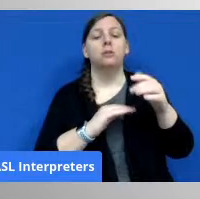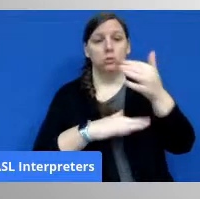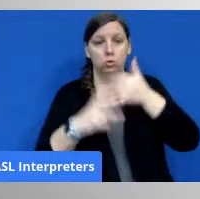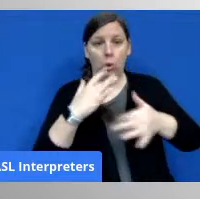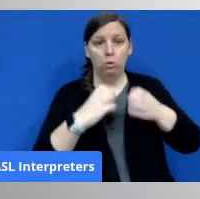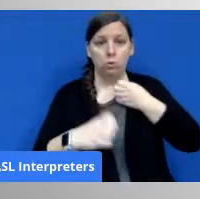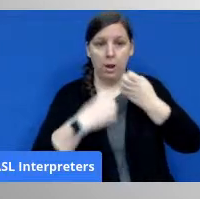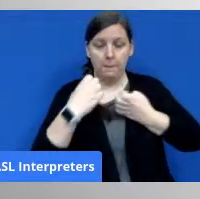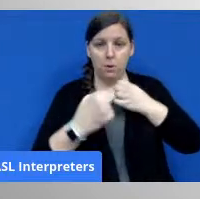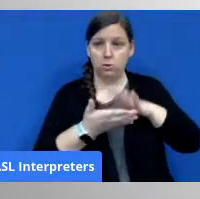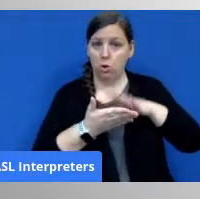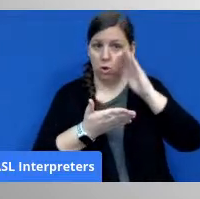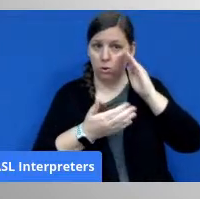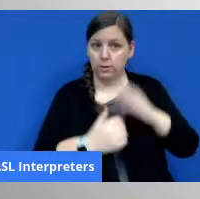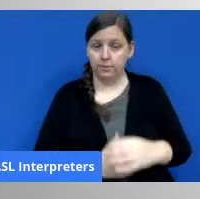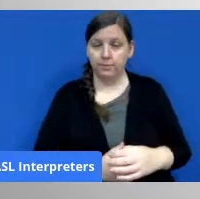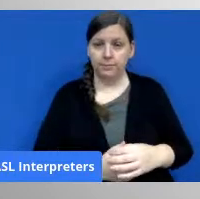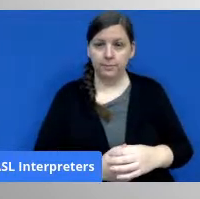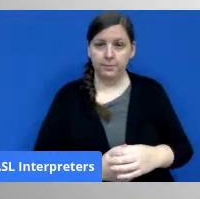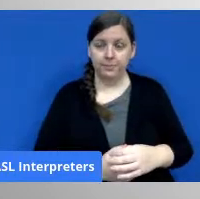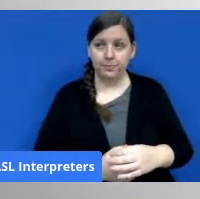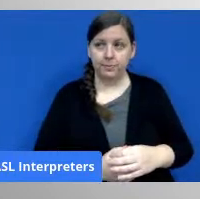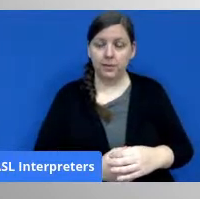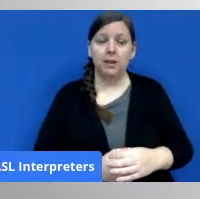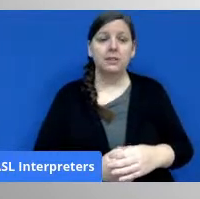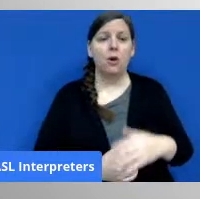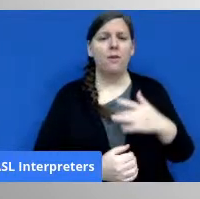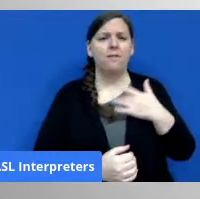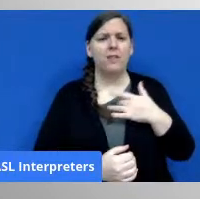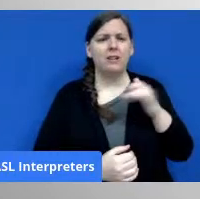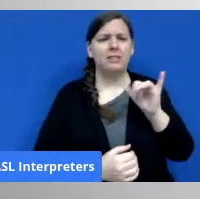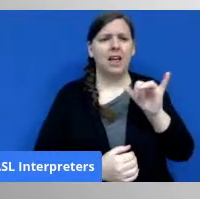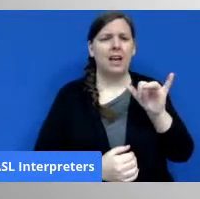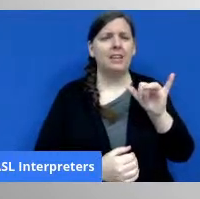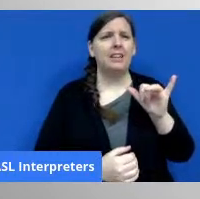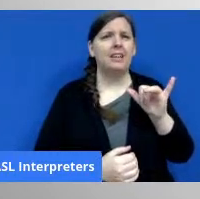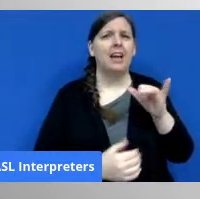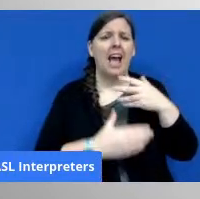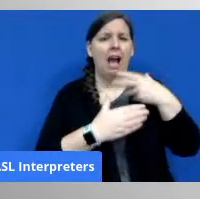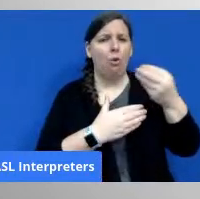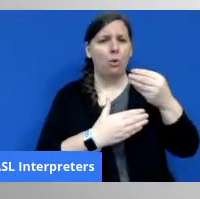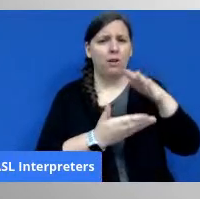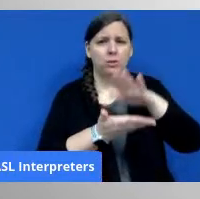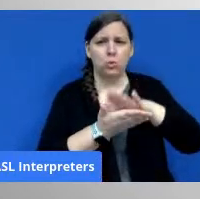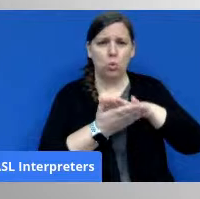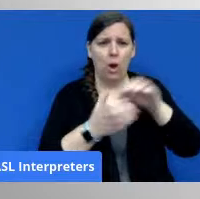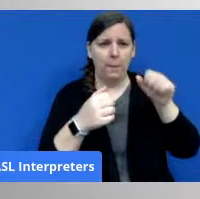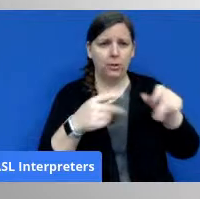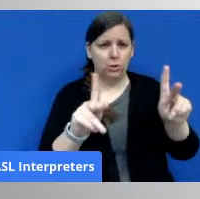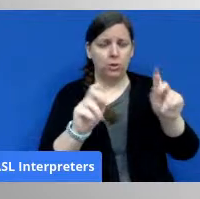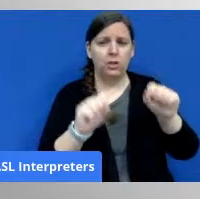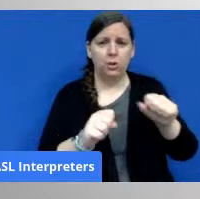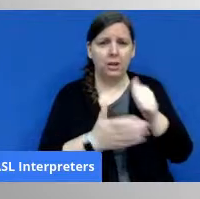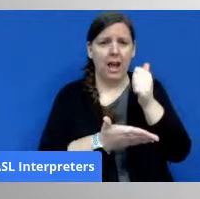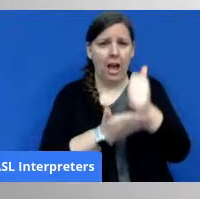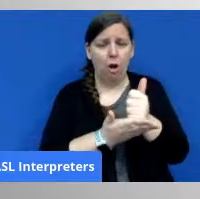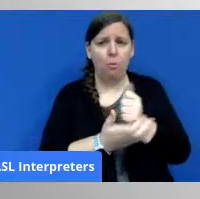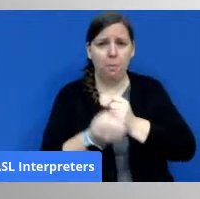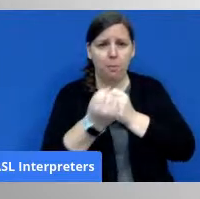almost feels like these after school opportunities or out of school opportunities could really help in the social emotional learning, and